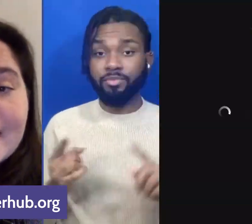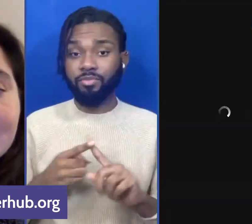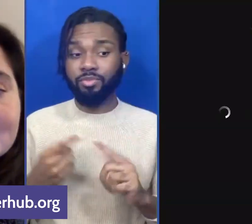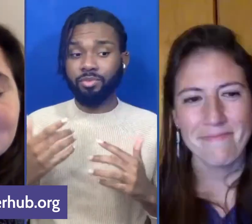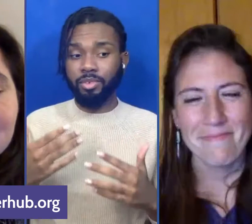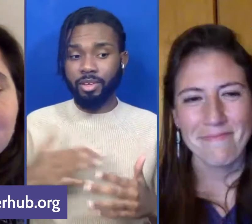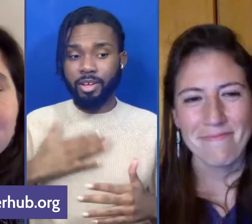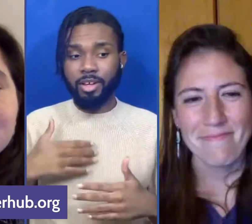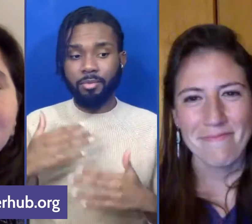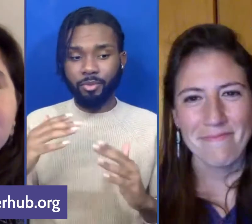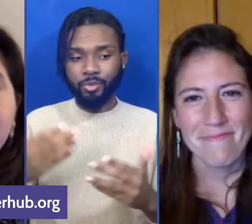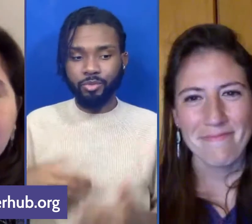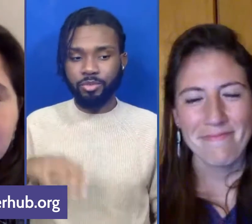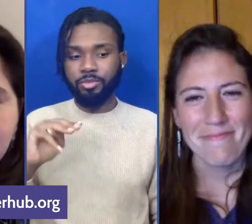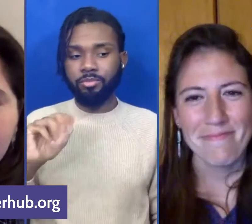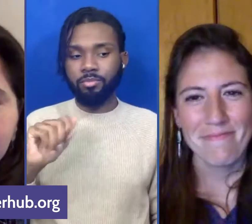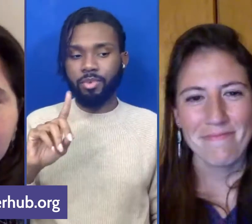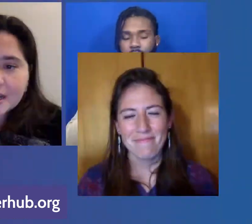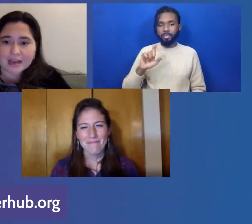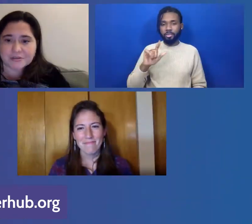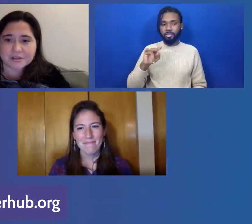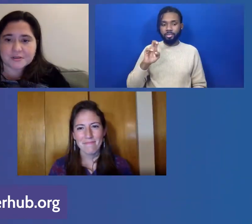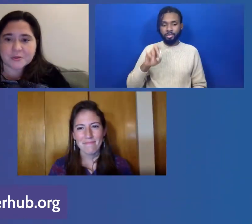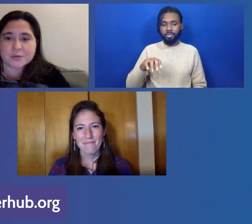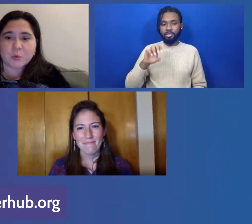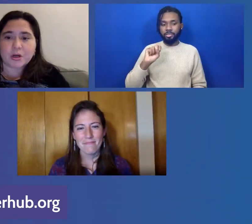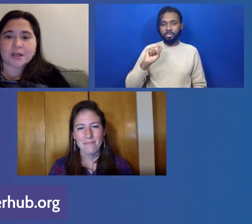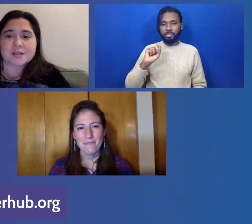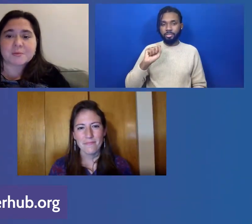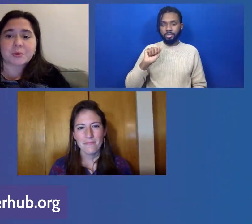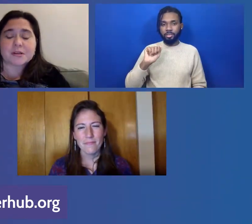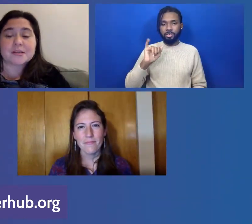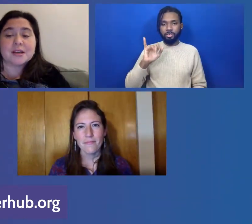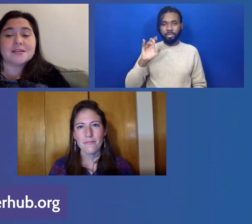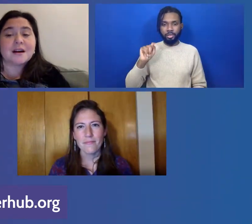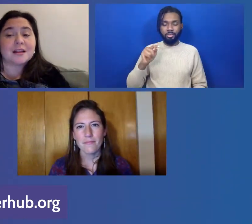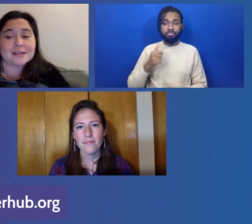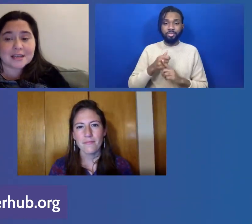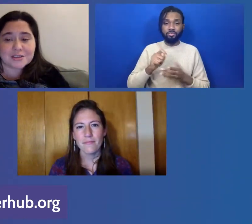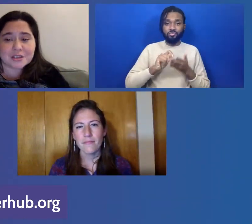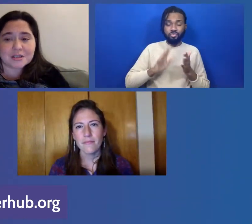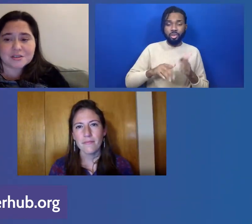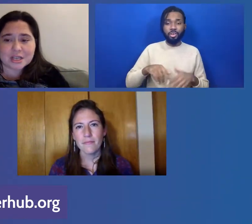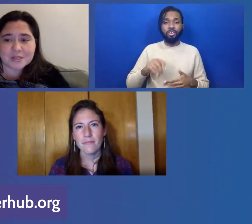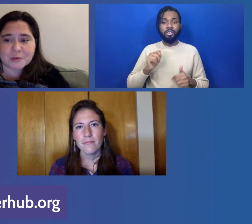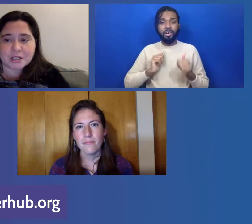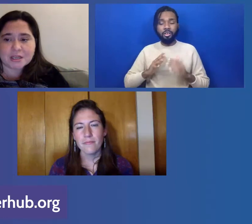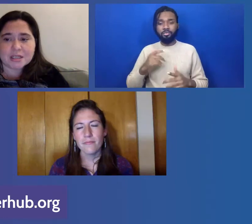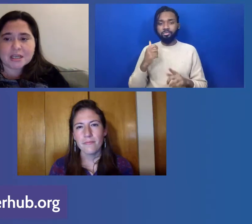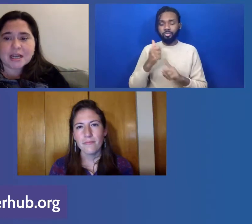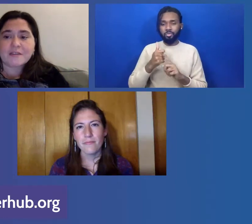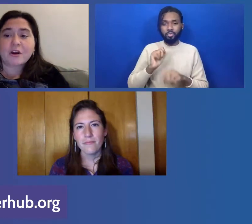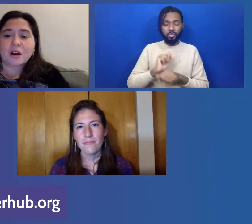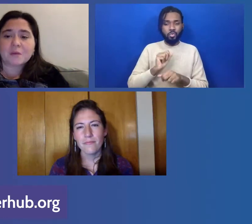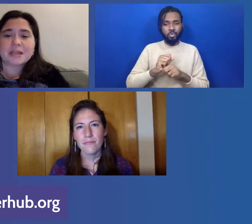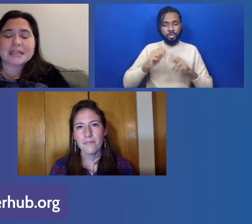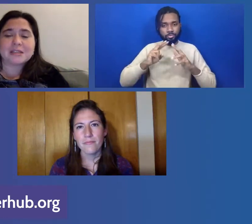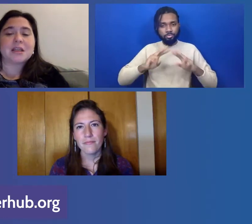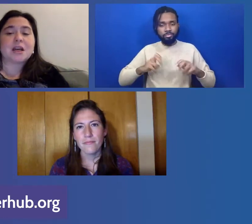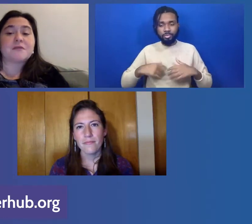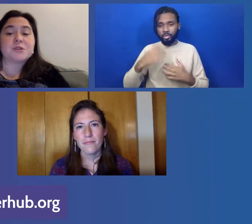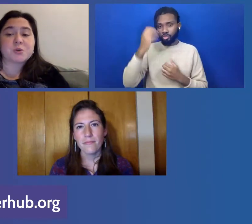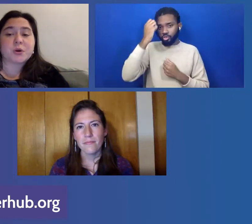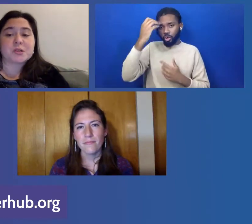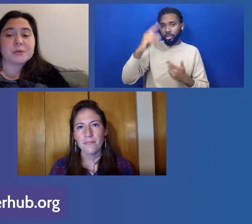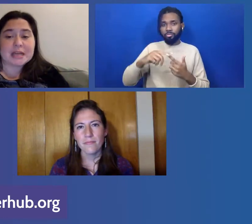Madeline Sayette, who is a director, writer, and actress whose work explores decolonization, Shakespeare, and the harm and